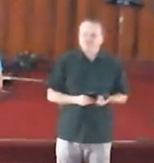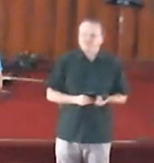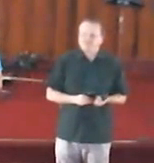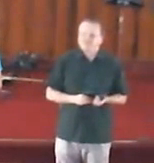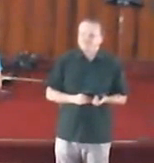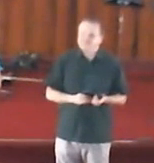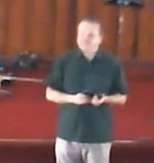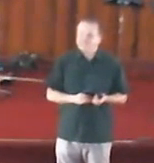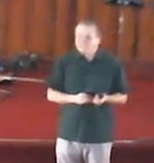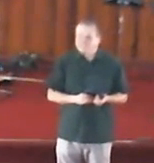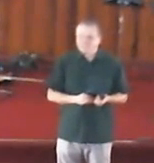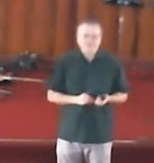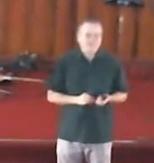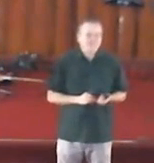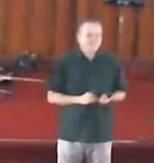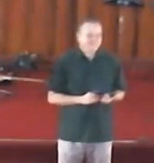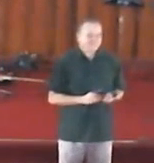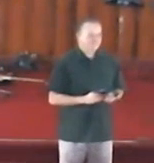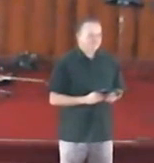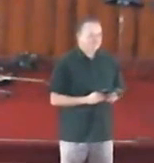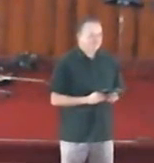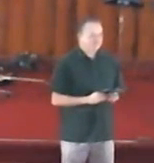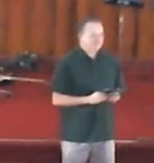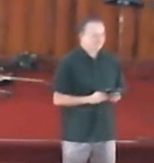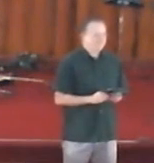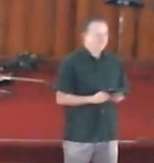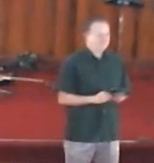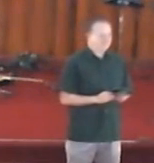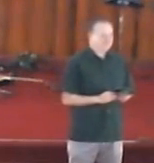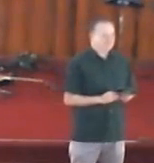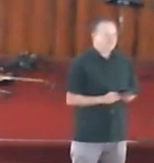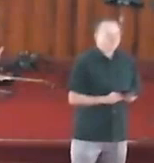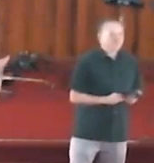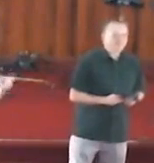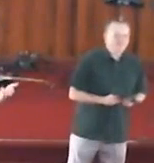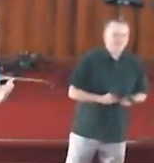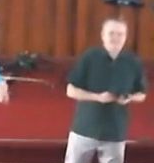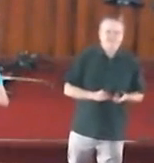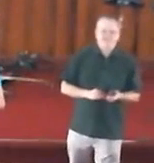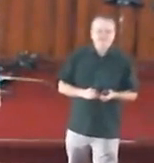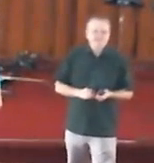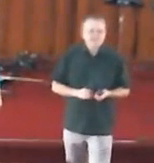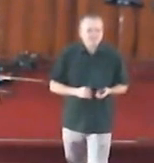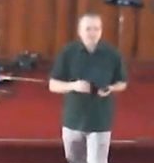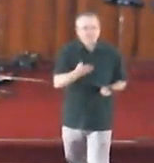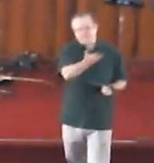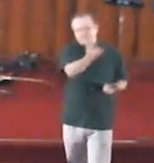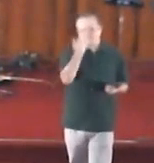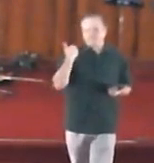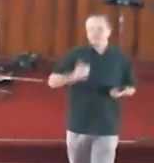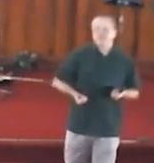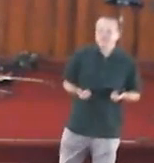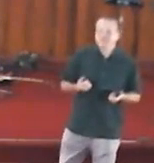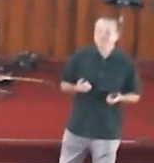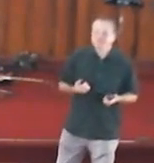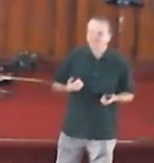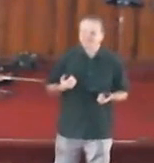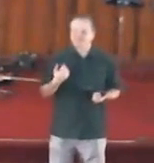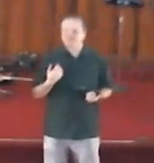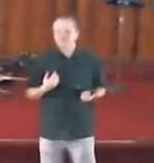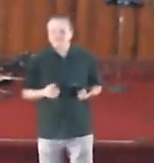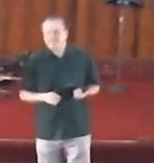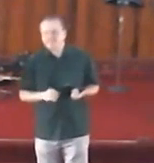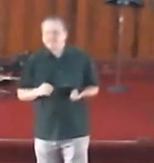lugar de la incredulidad. And belief in place of our unbelief. Y voy a pedirle al equipo de alabanza que